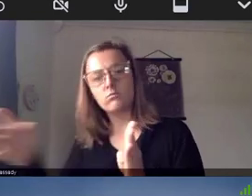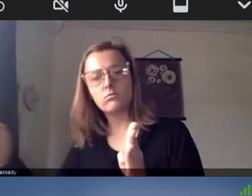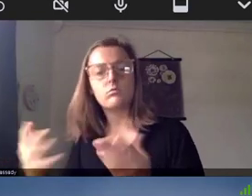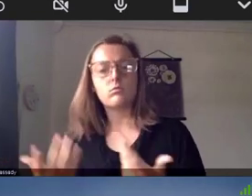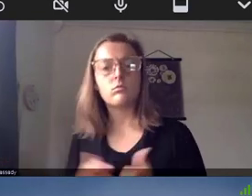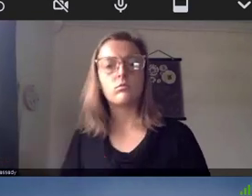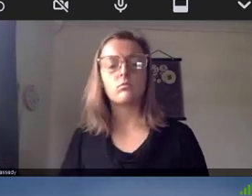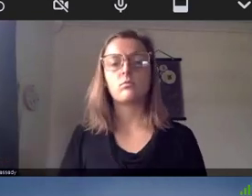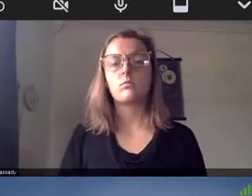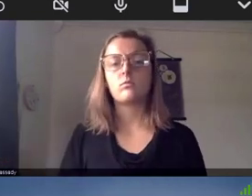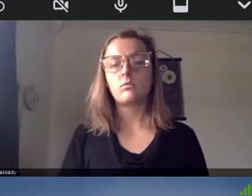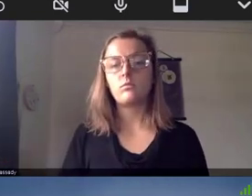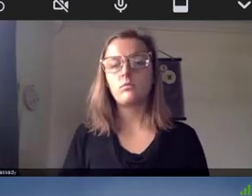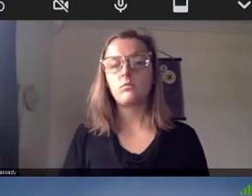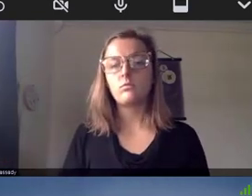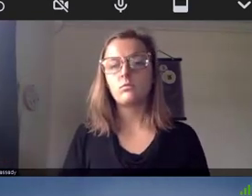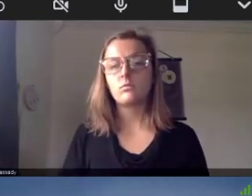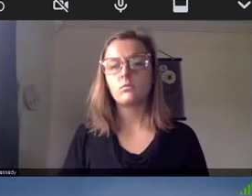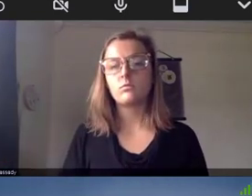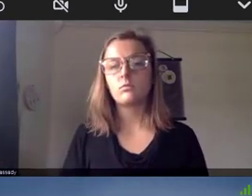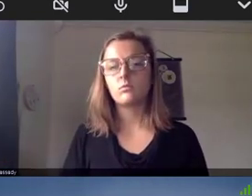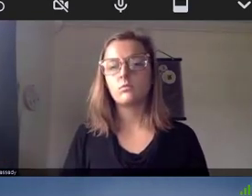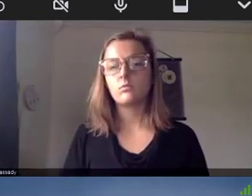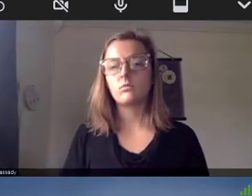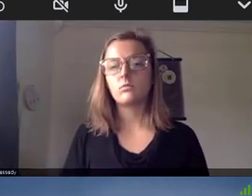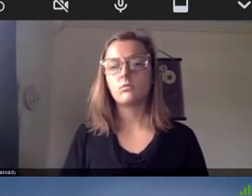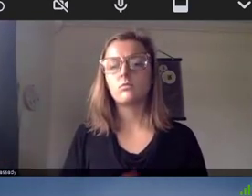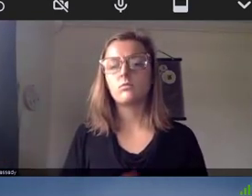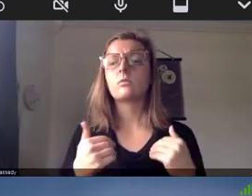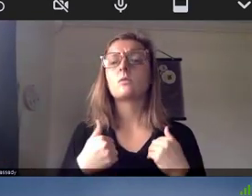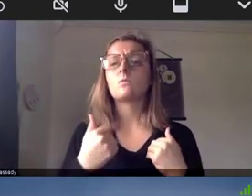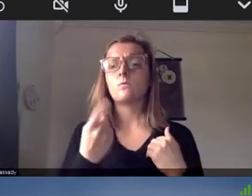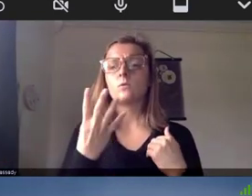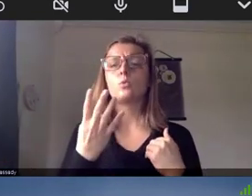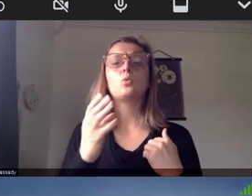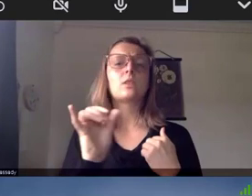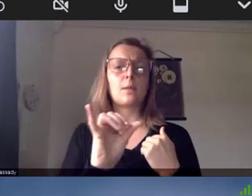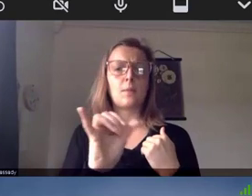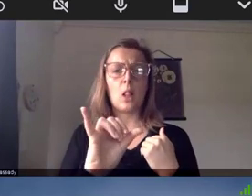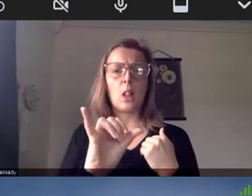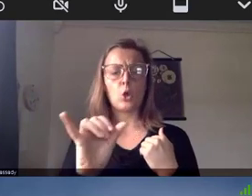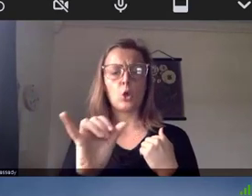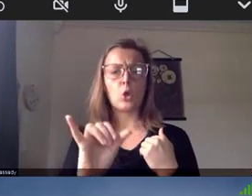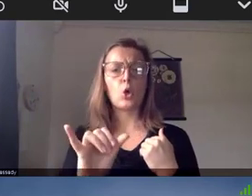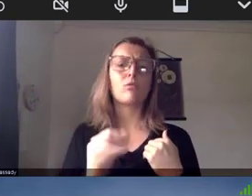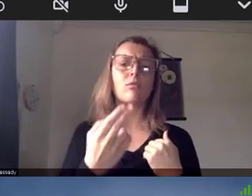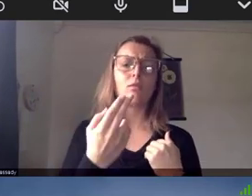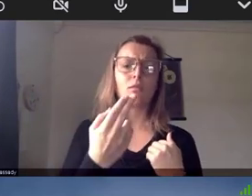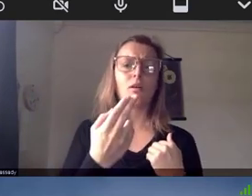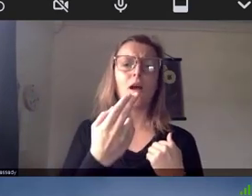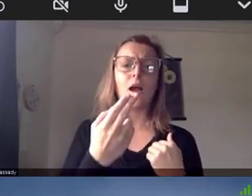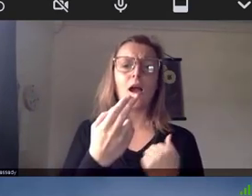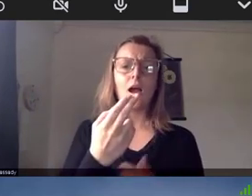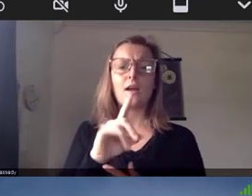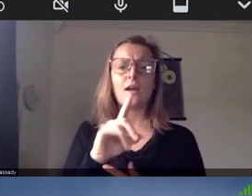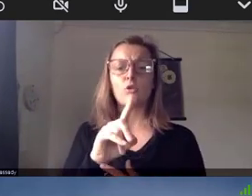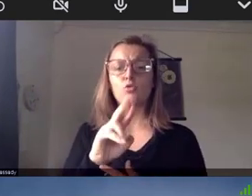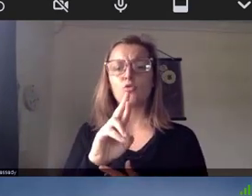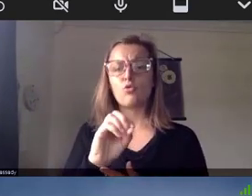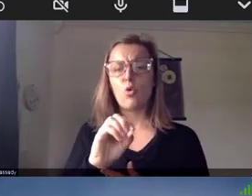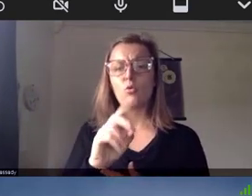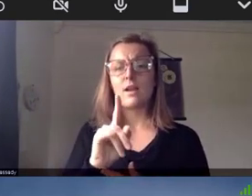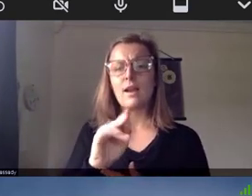There are some similarities. In a hydrodynamic case, the friction factor changes while you're developing, but gets